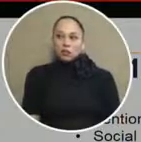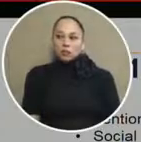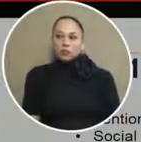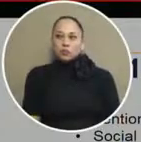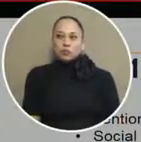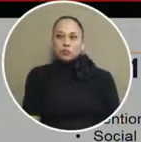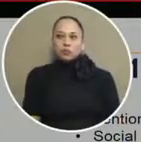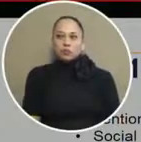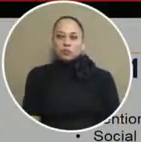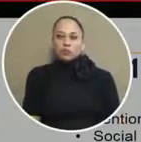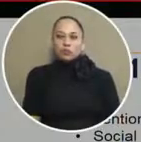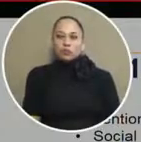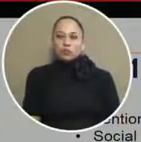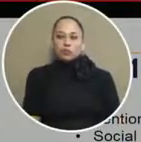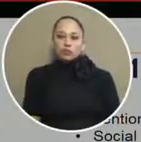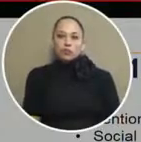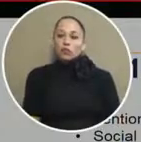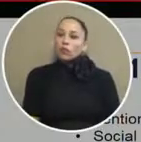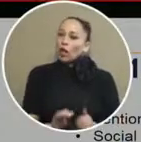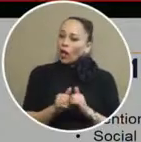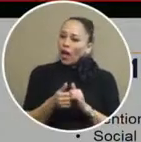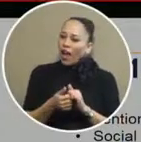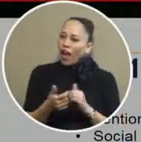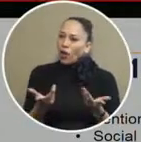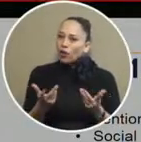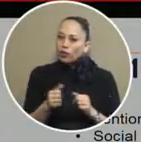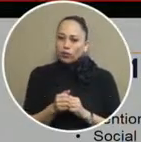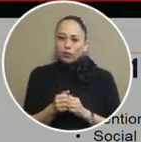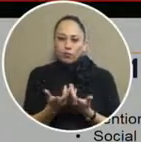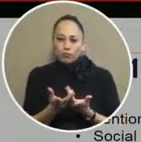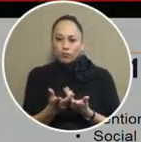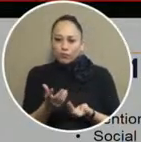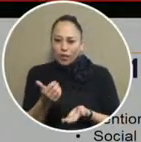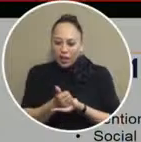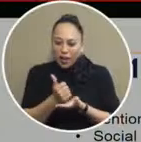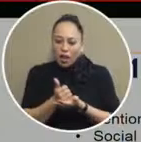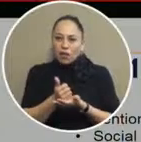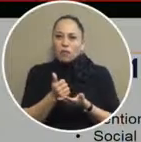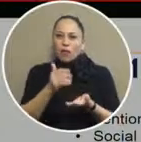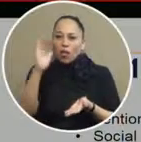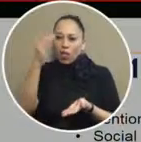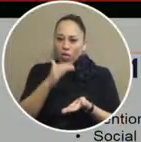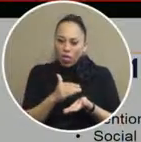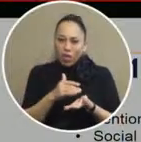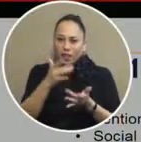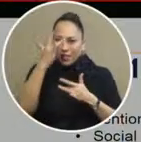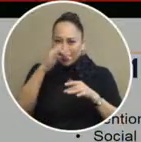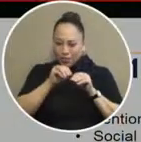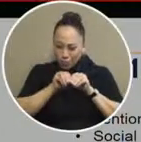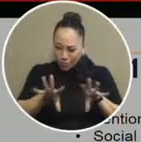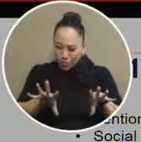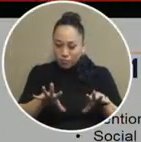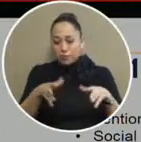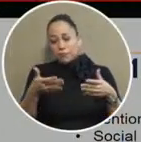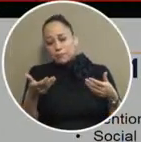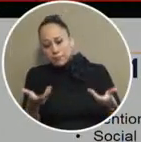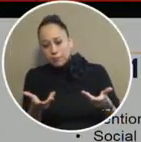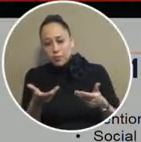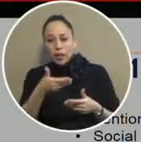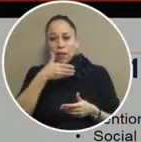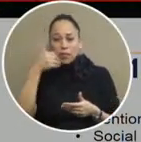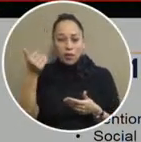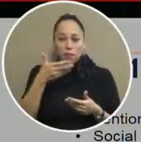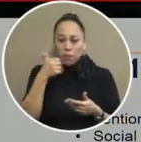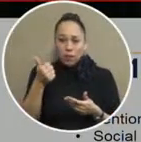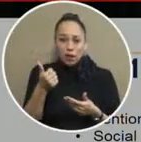So what do we have to attack this pandemic and attack the virus? Well, the best tools that we